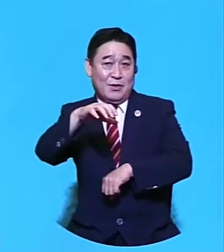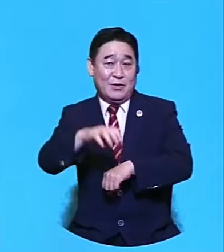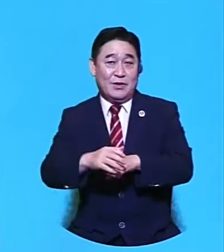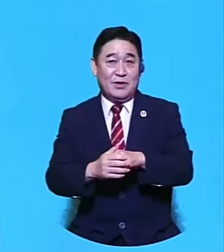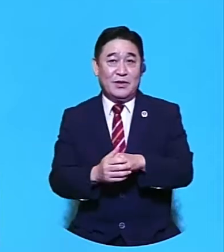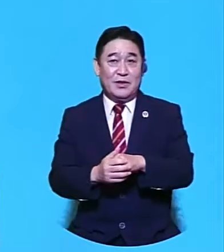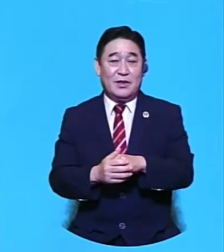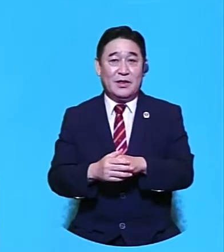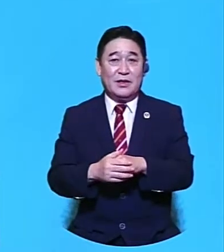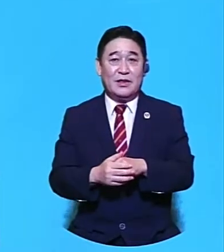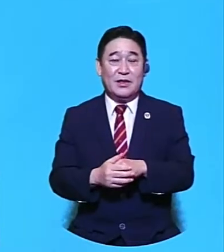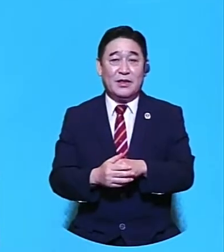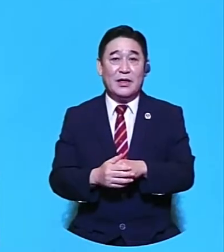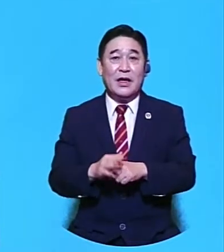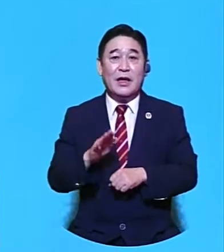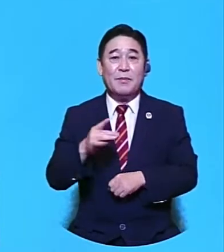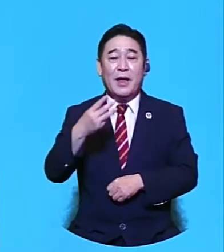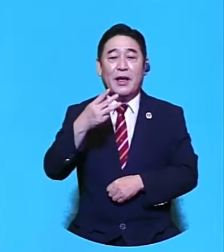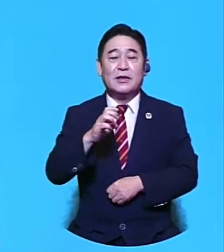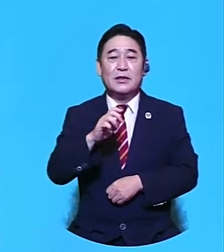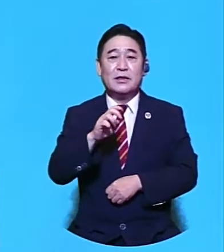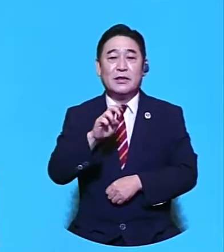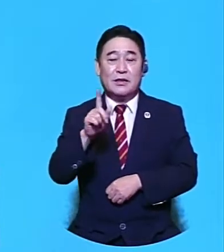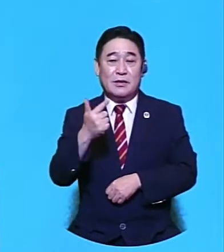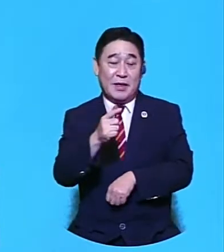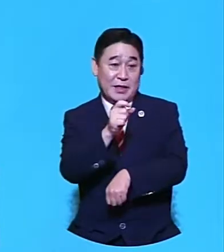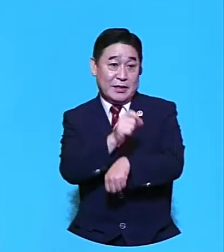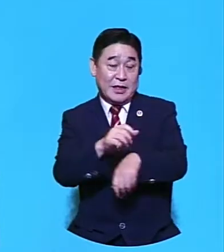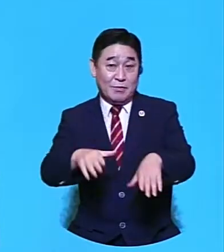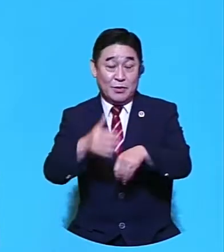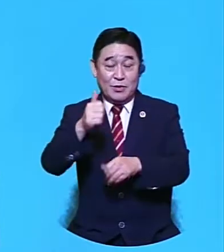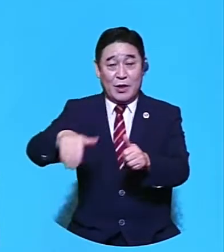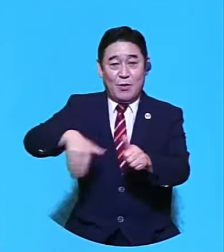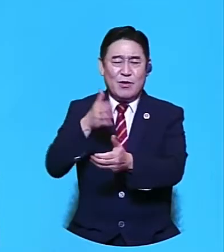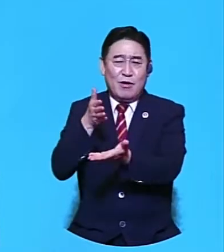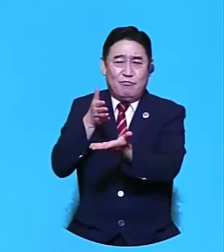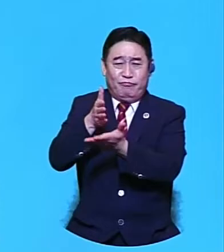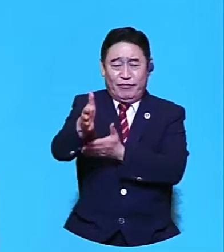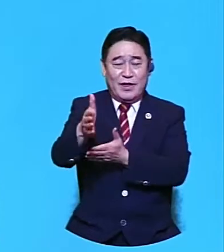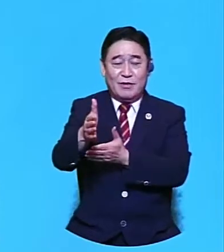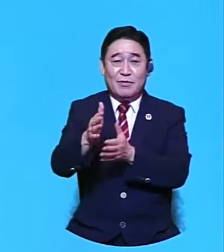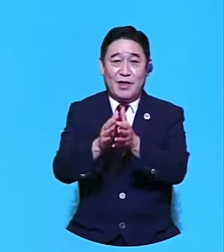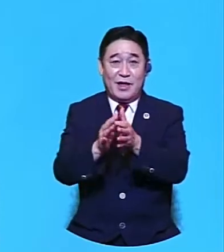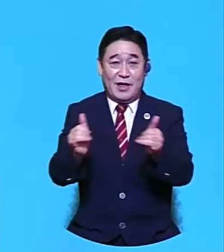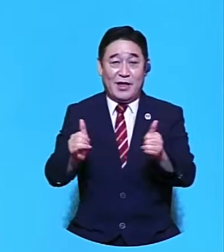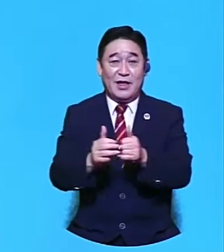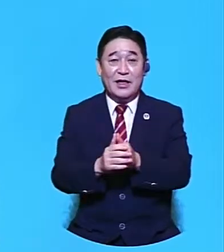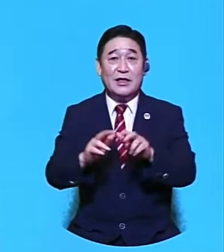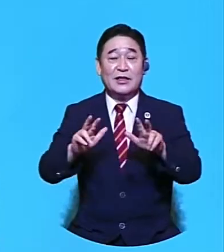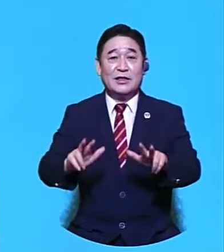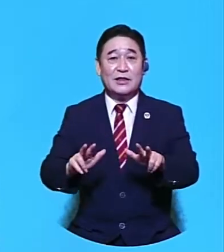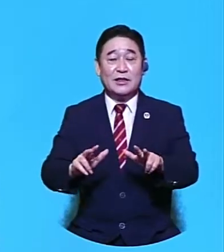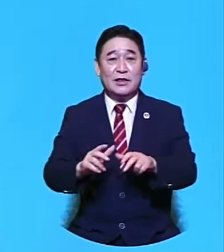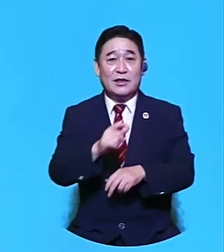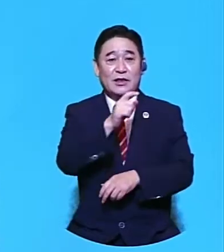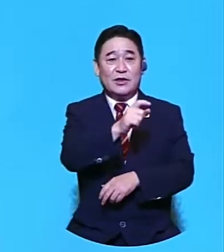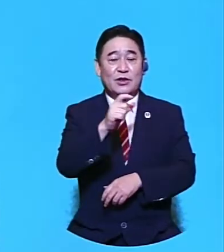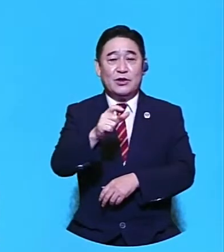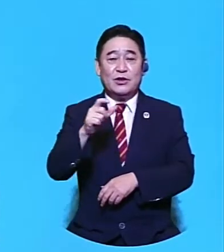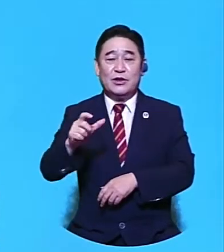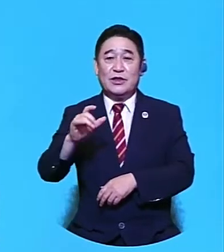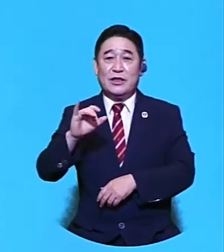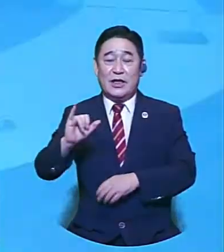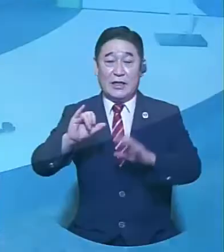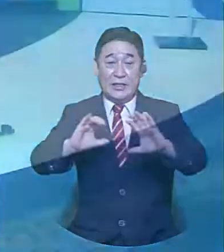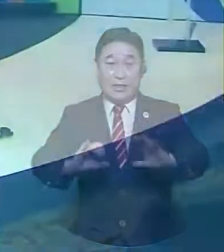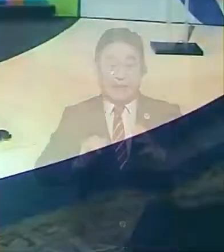really eminent speaker in this field, the Director General of the Global Green Growth Institute.